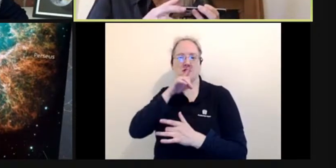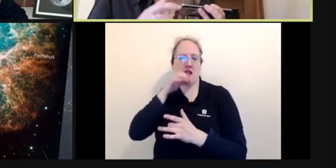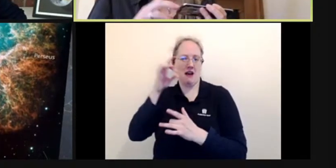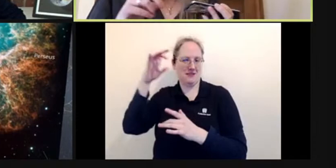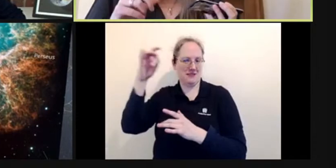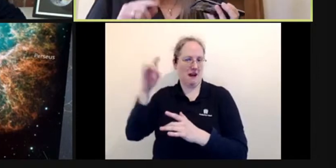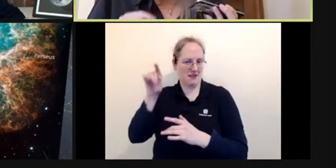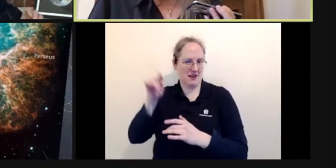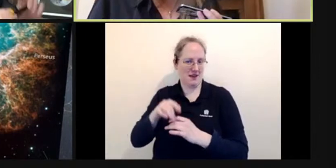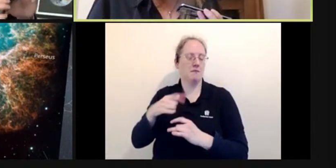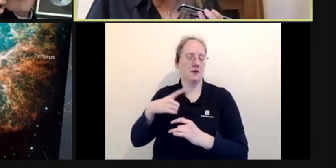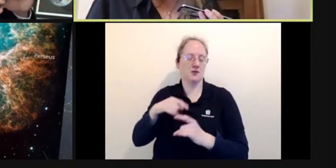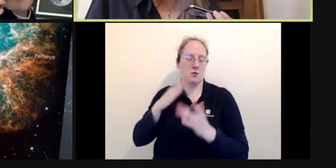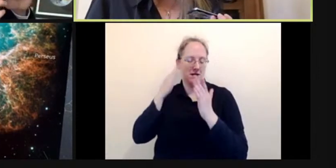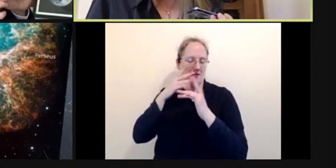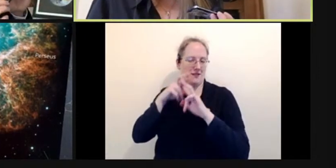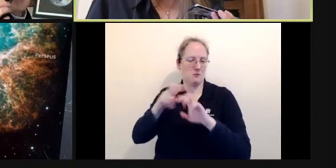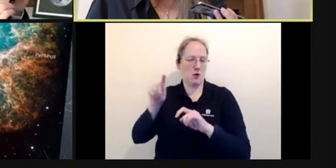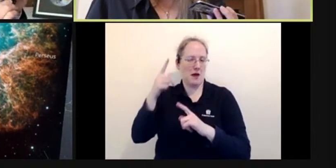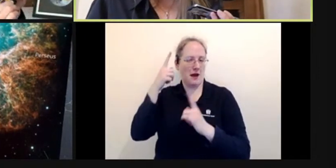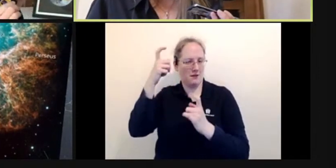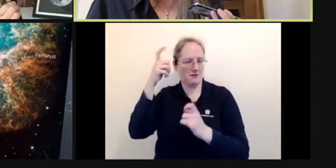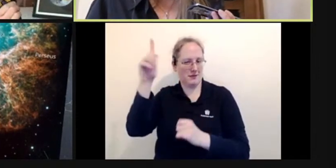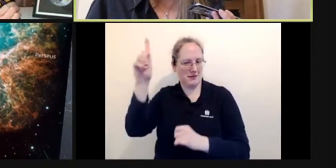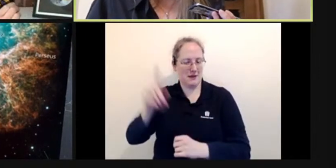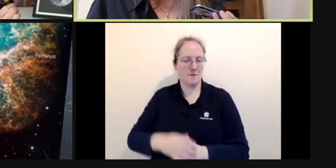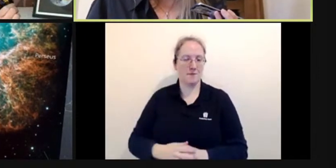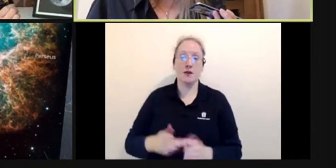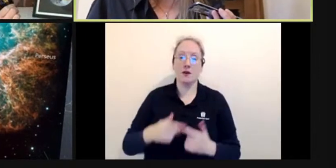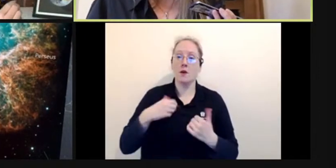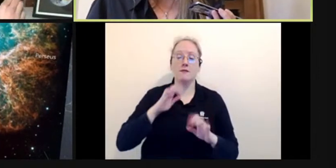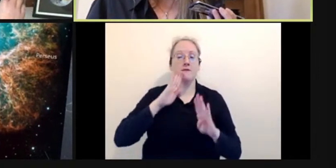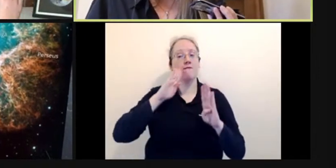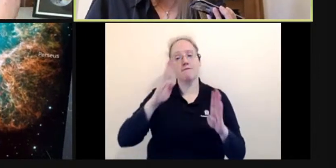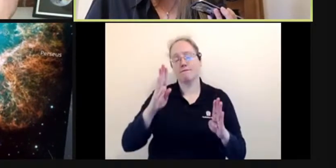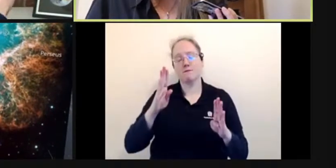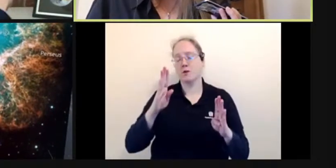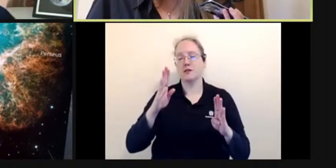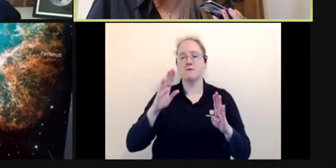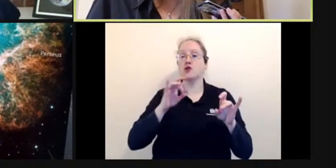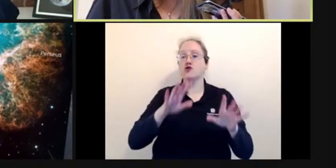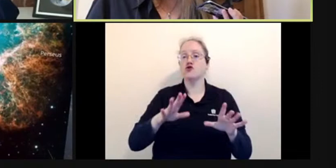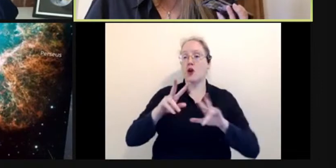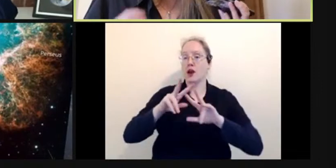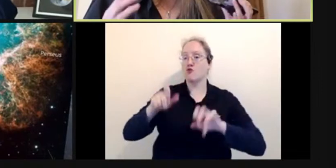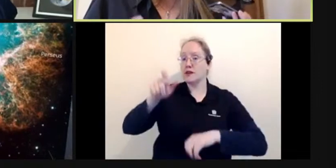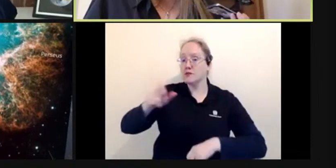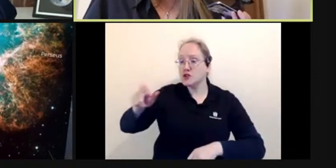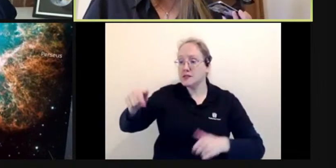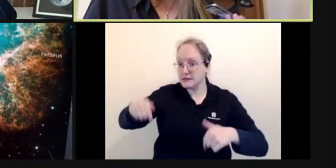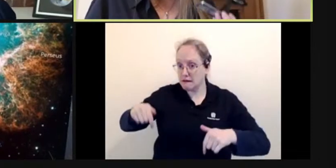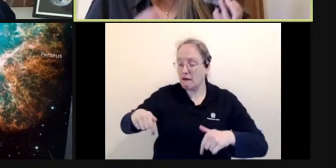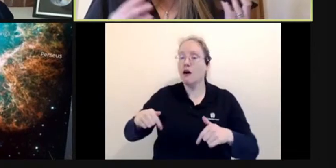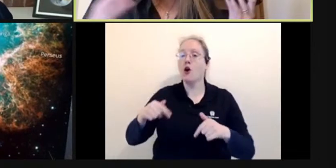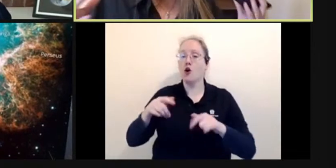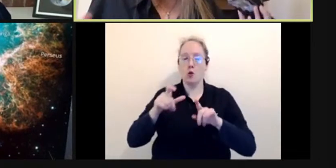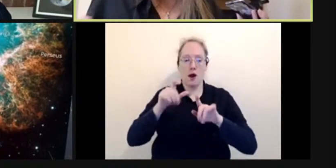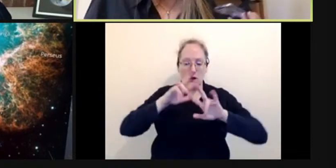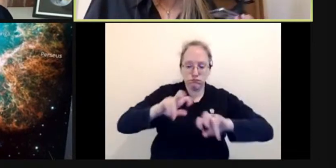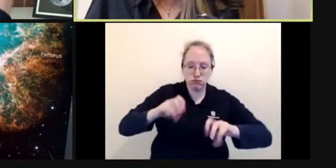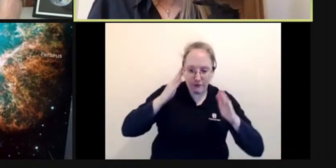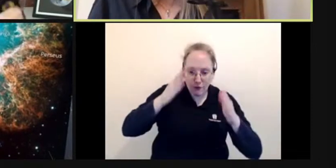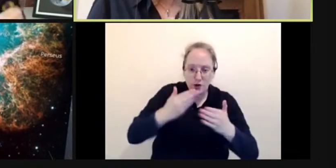today. And we've got some incredible Australian astronomers who are working on pulsar research and these kind of stellar